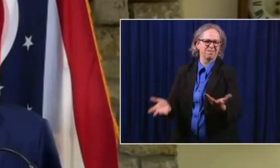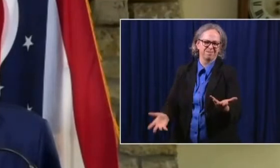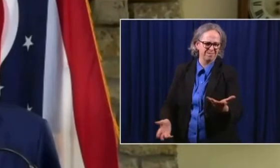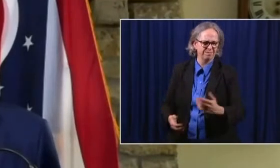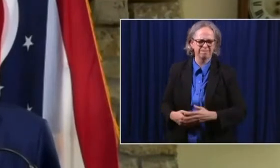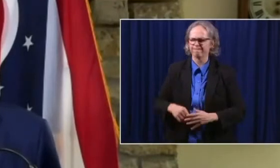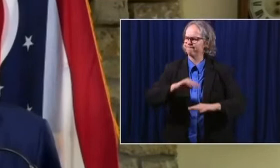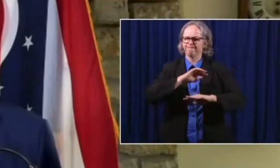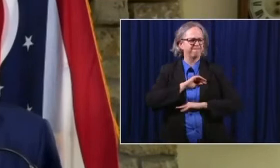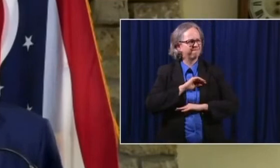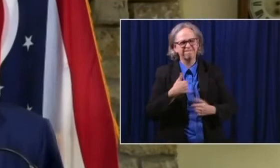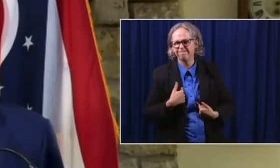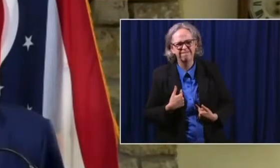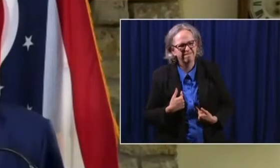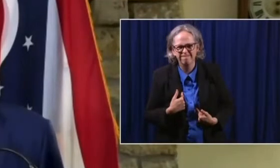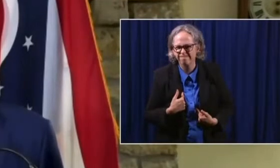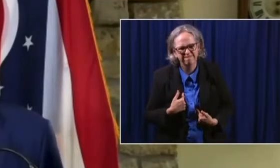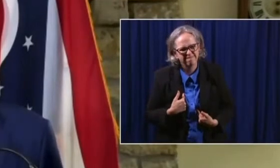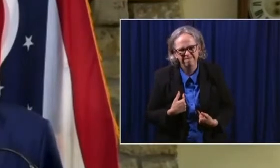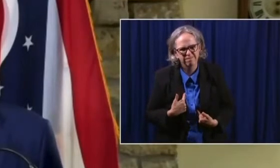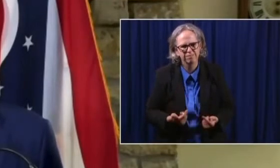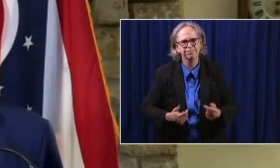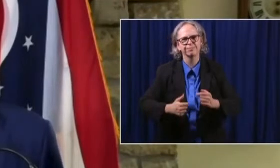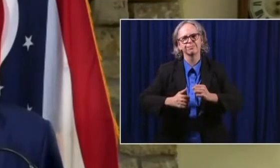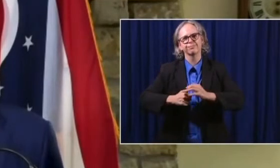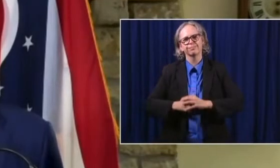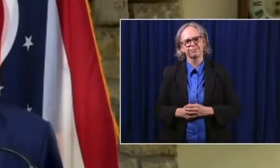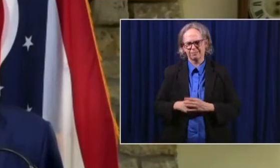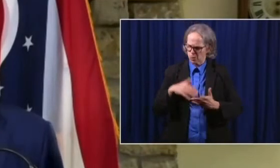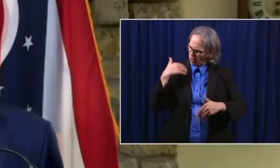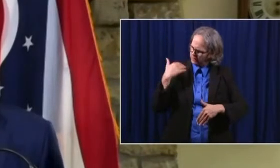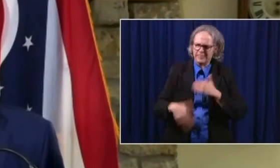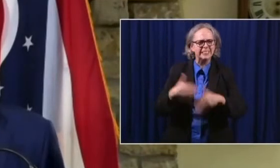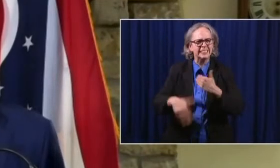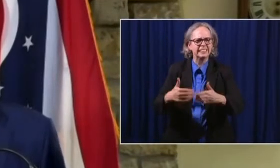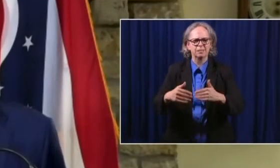are, and we're not satisfied, and we're going to keep fighting.